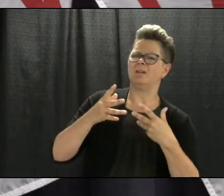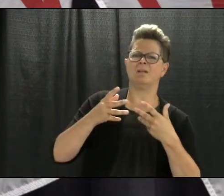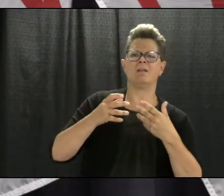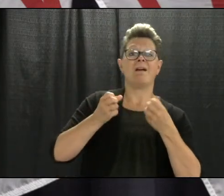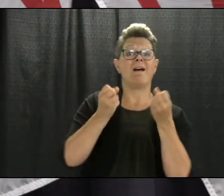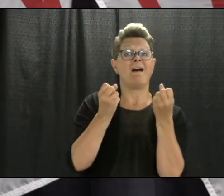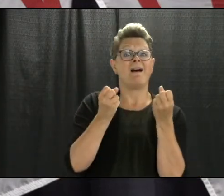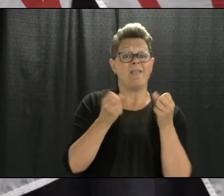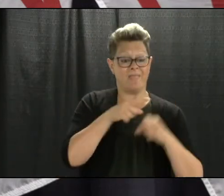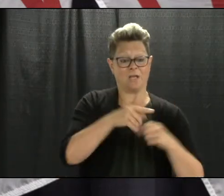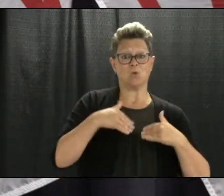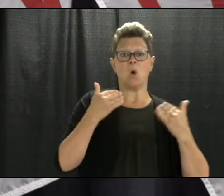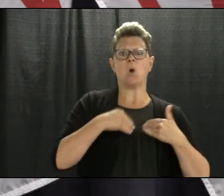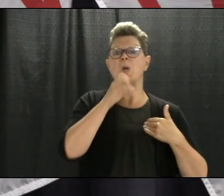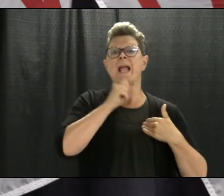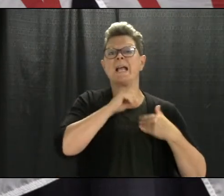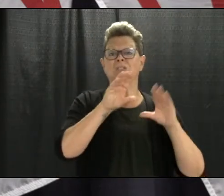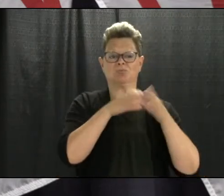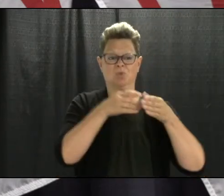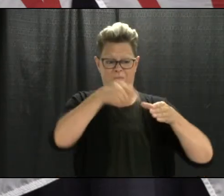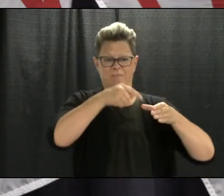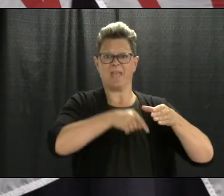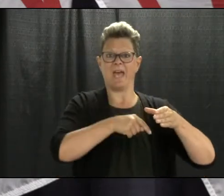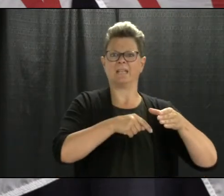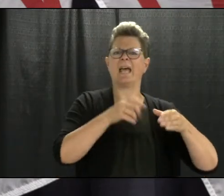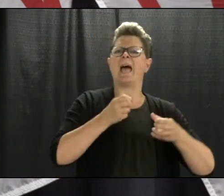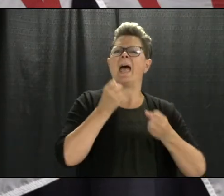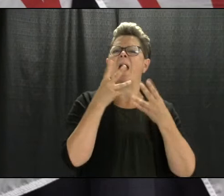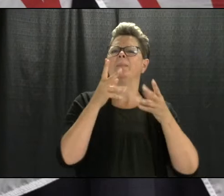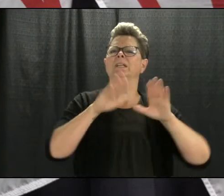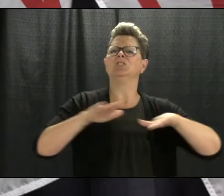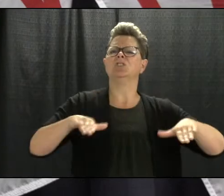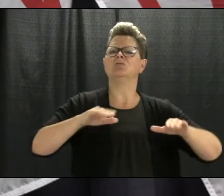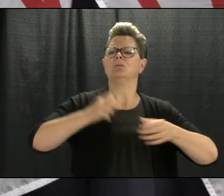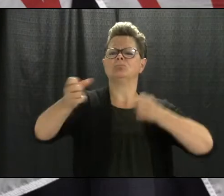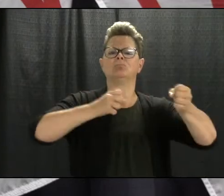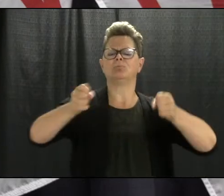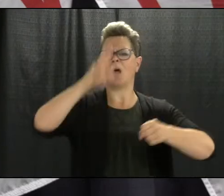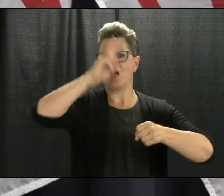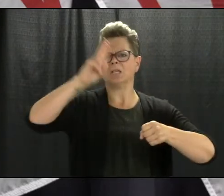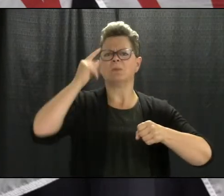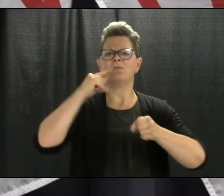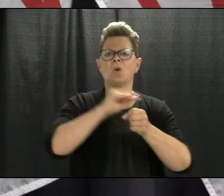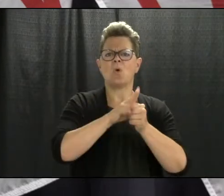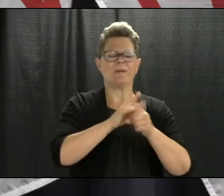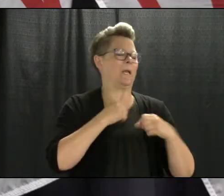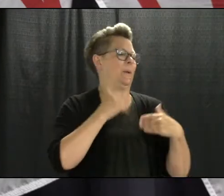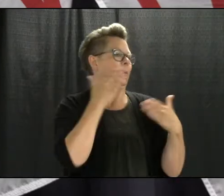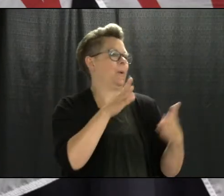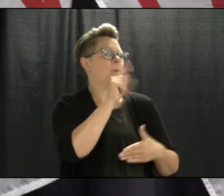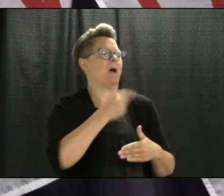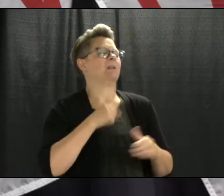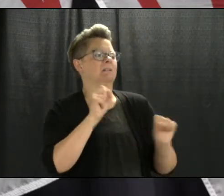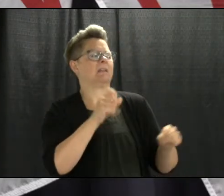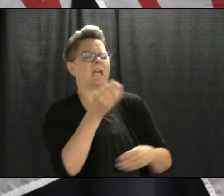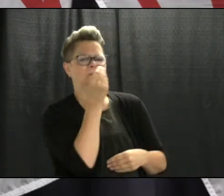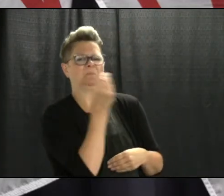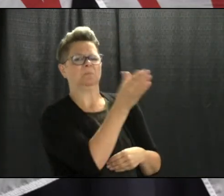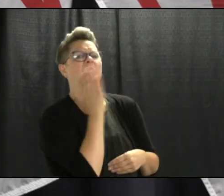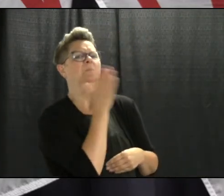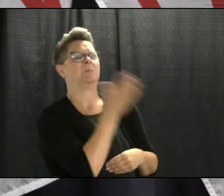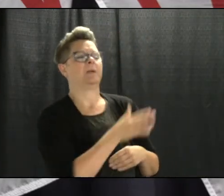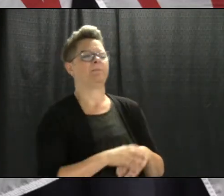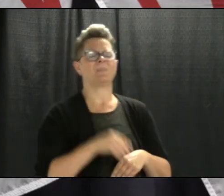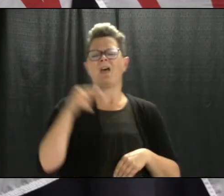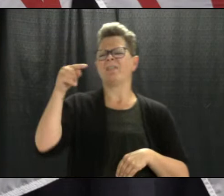hospitalizations within that younger age group that we've had in Newfoundland and Labrador? I don't have that number with me, but I certainly could provide it to you. Okay. This age group